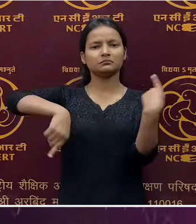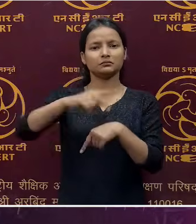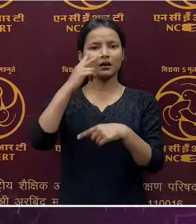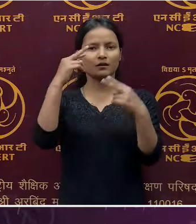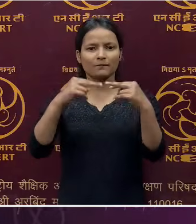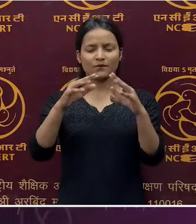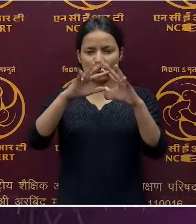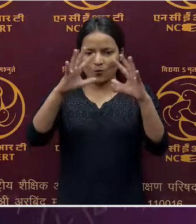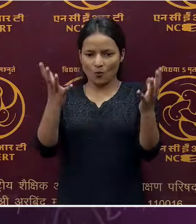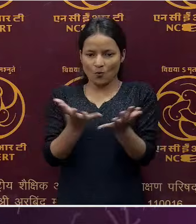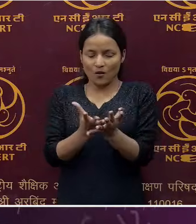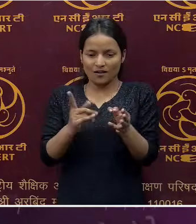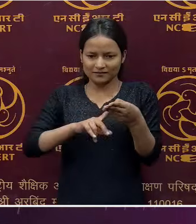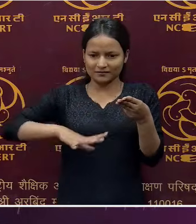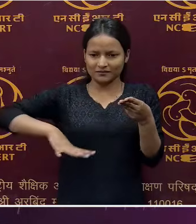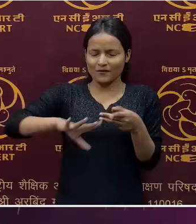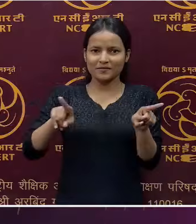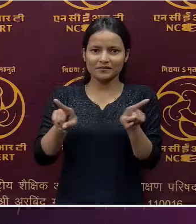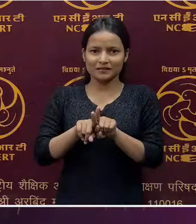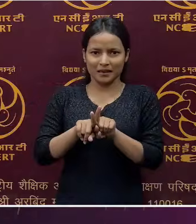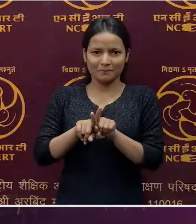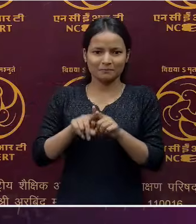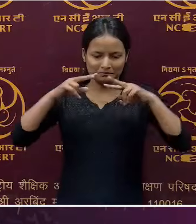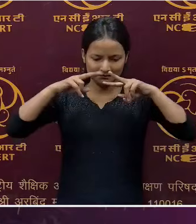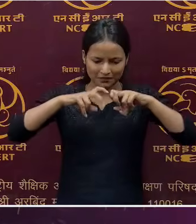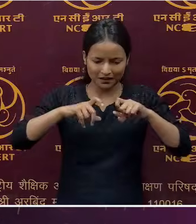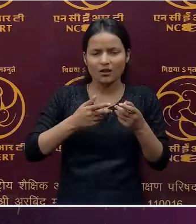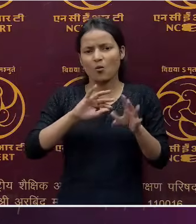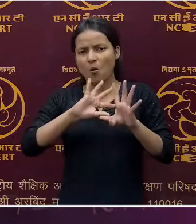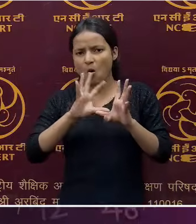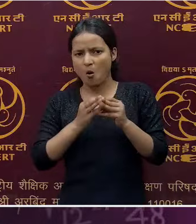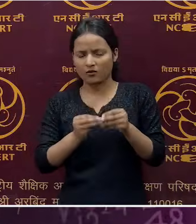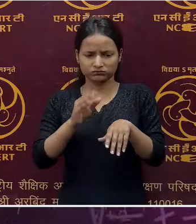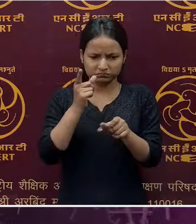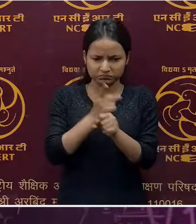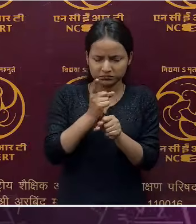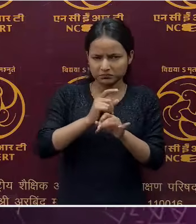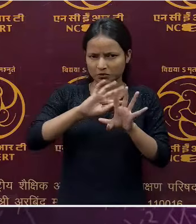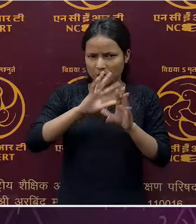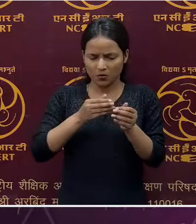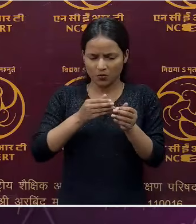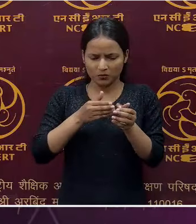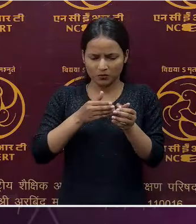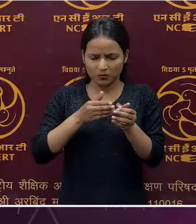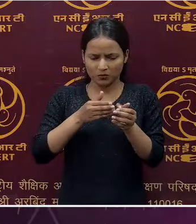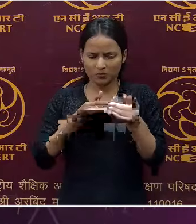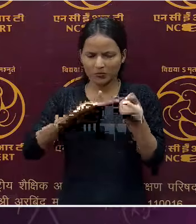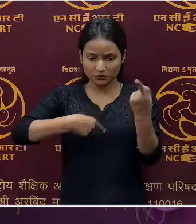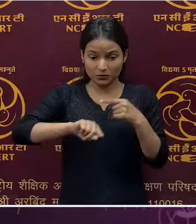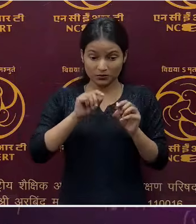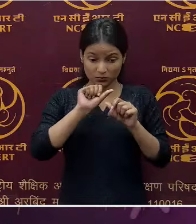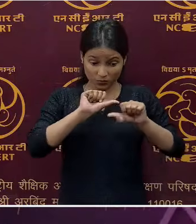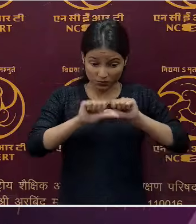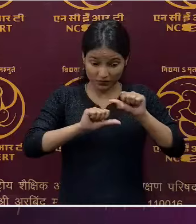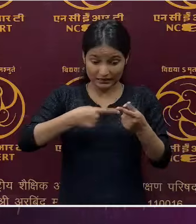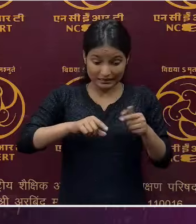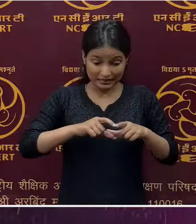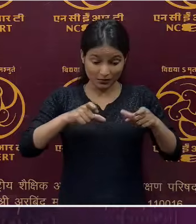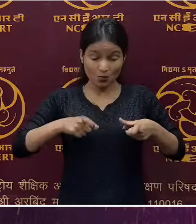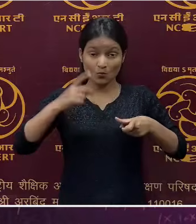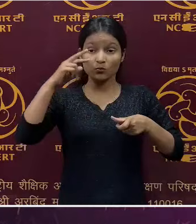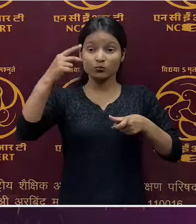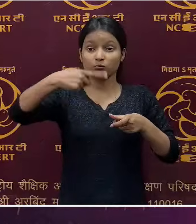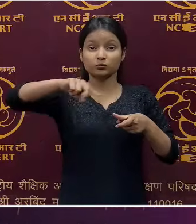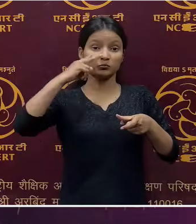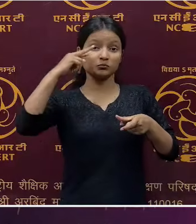real-world lab environment. It lets students and teachers, researchers conduct experiments and perform procedures on a computer or